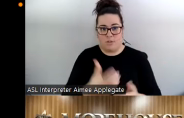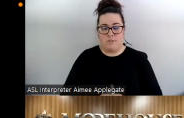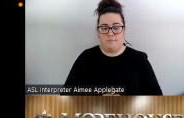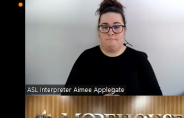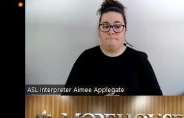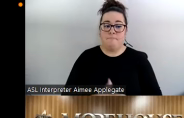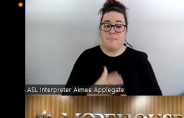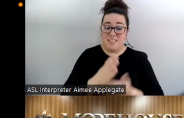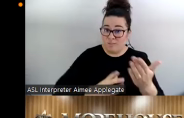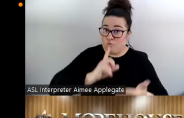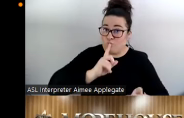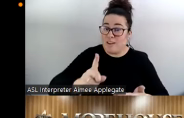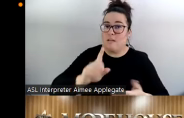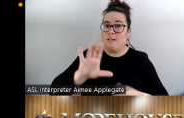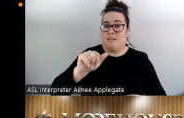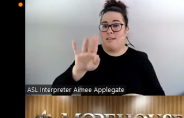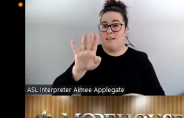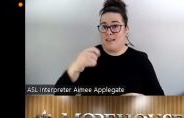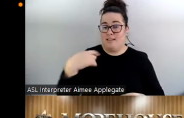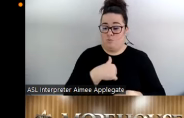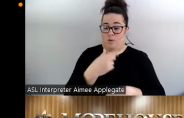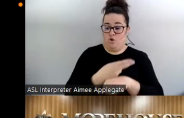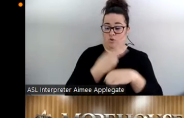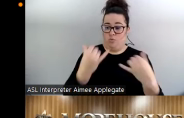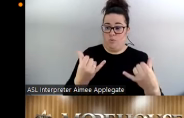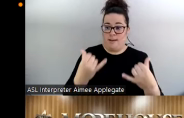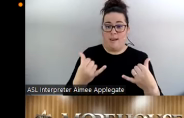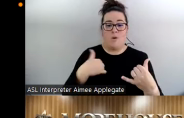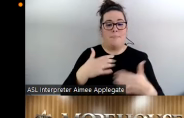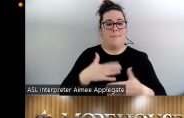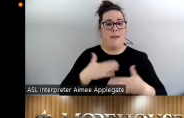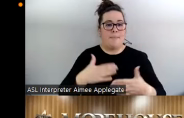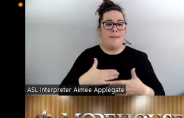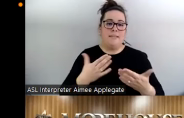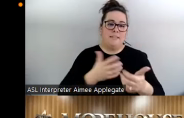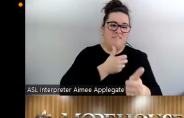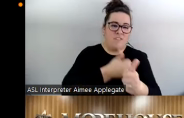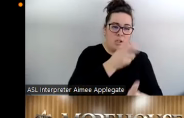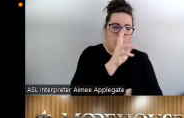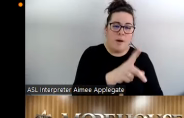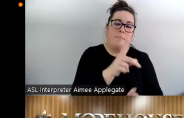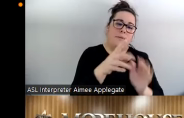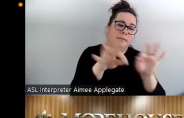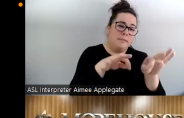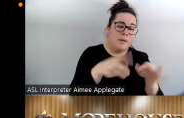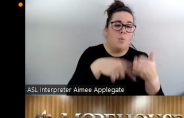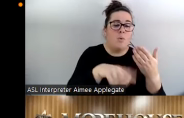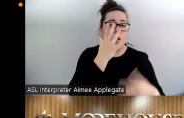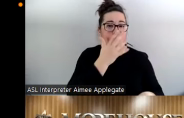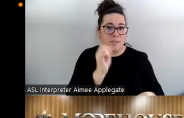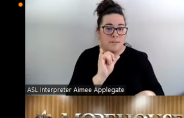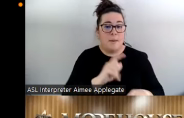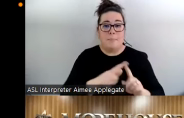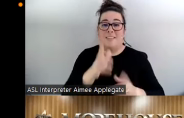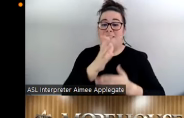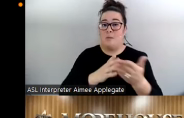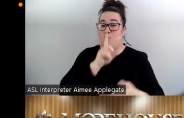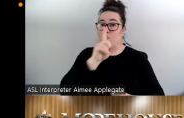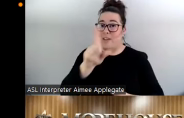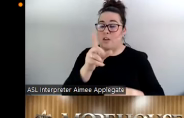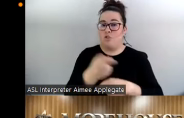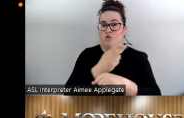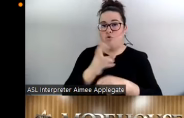we're exploring, and I'd be happy to kind of follow up with people answering question and answer what this actually looks like. But some real use cases are,